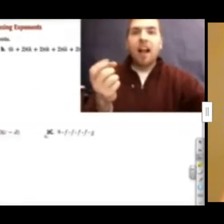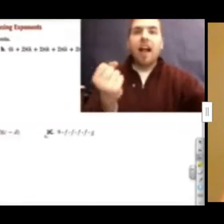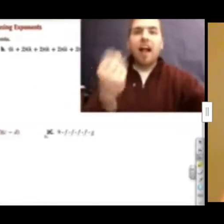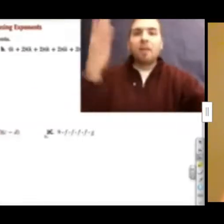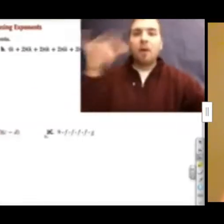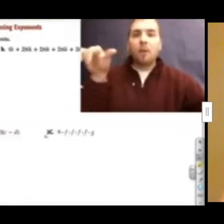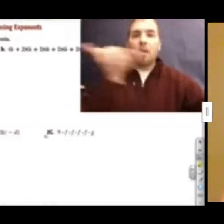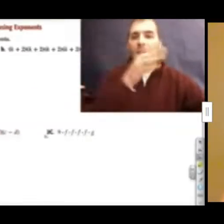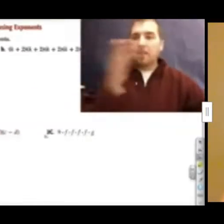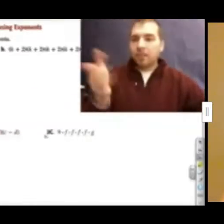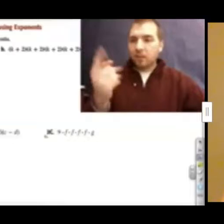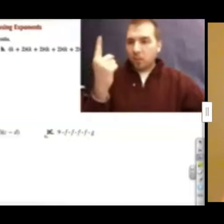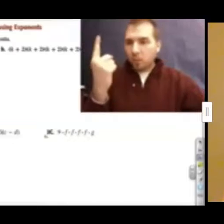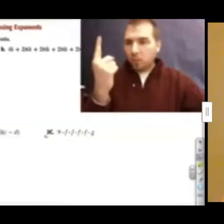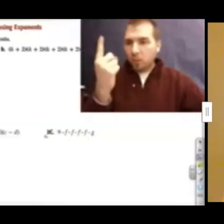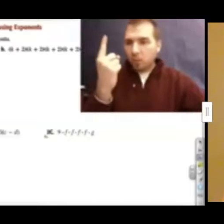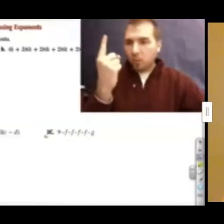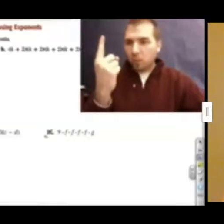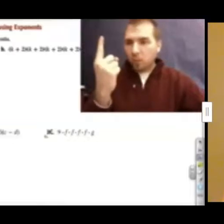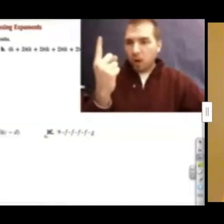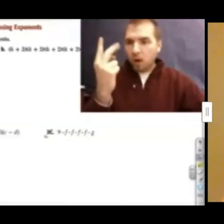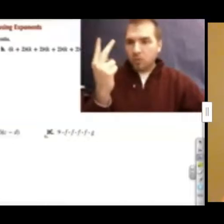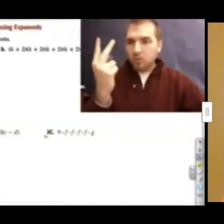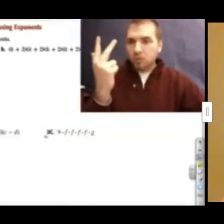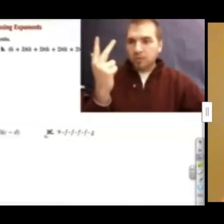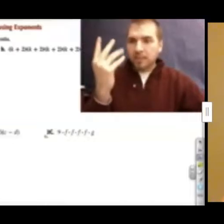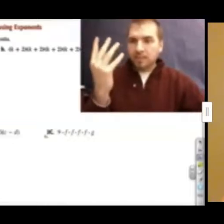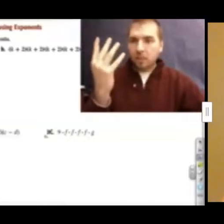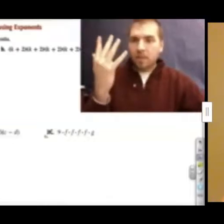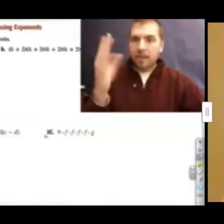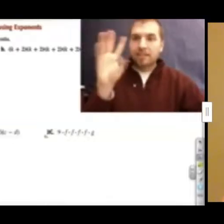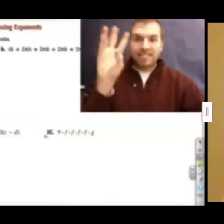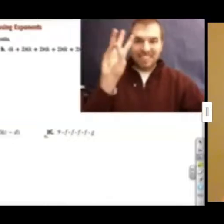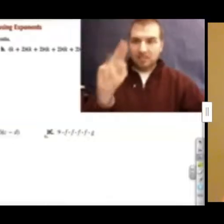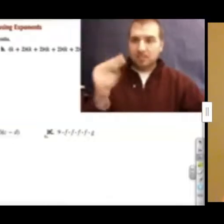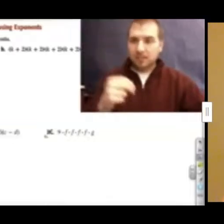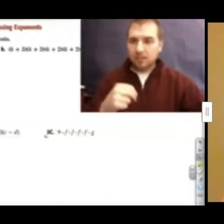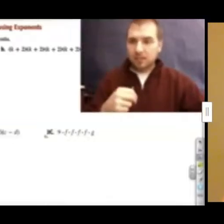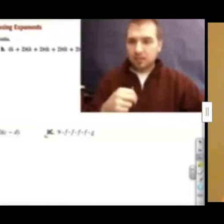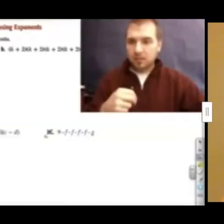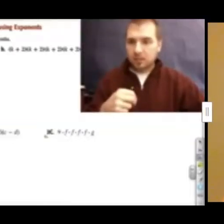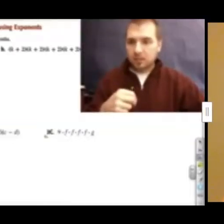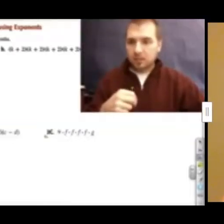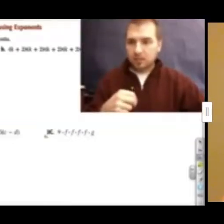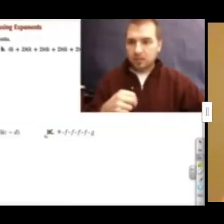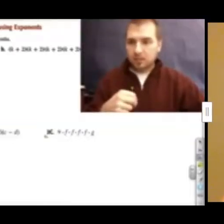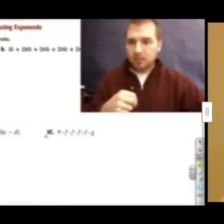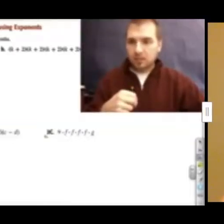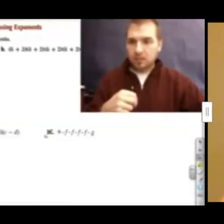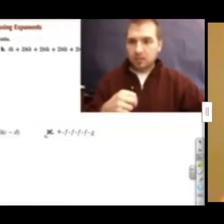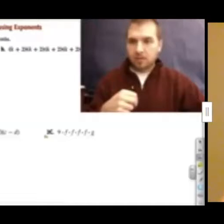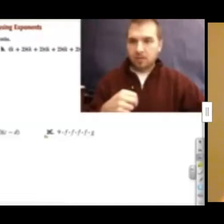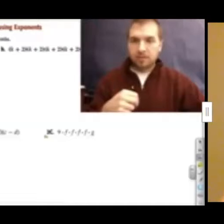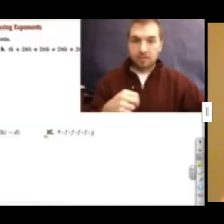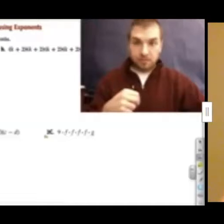Now again, we have an expression which has the base number in expanded form. And we're going to just summarize that and